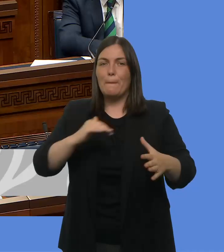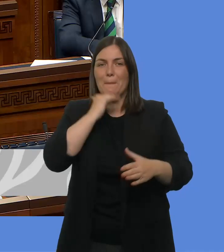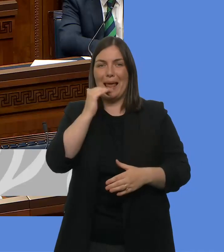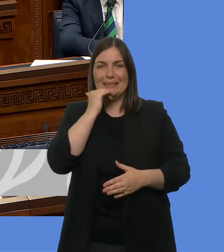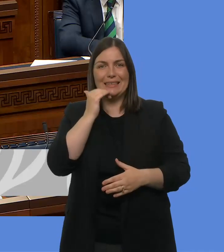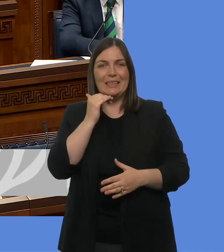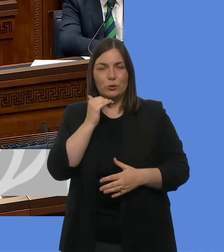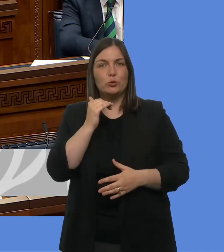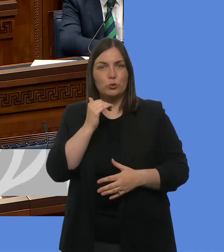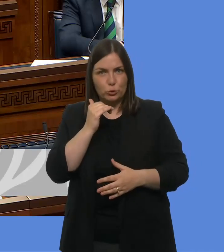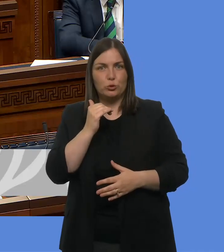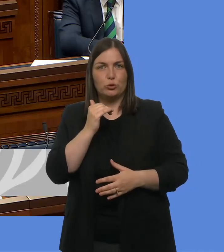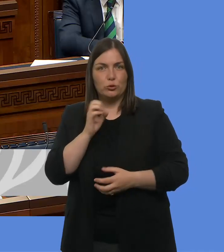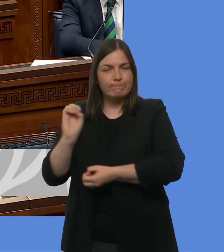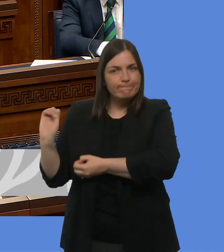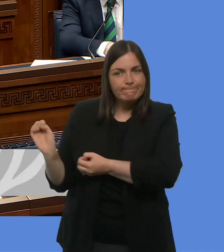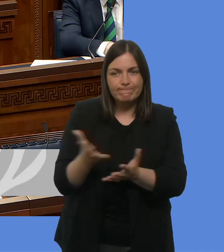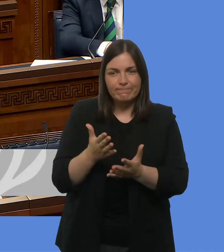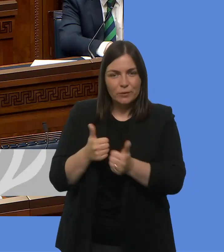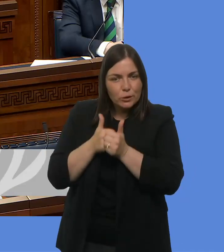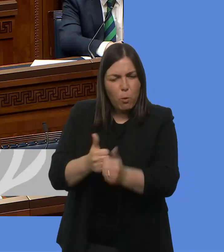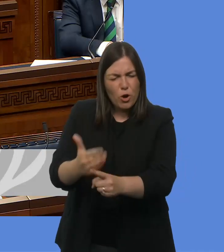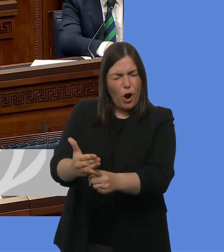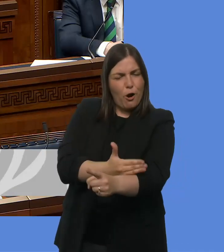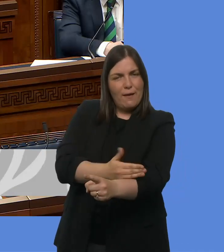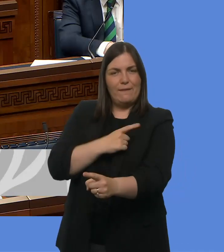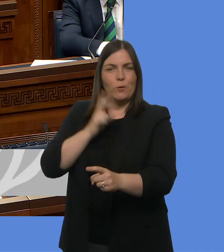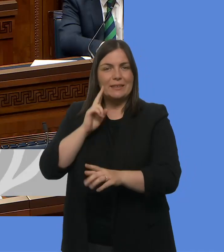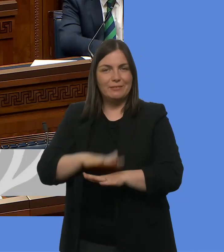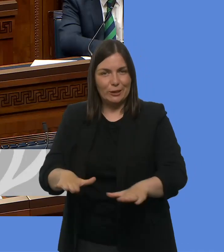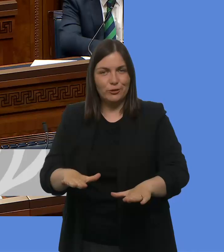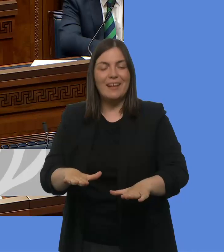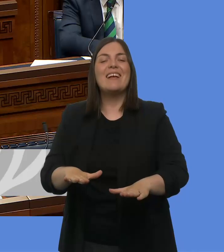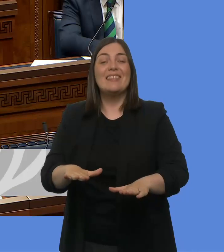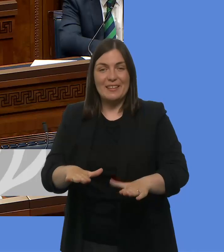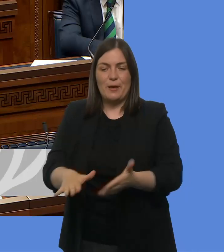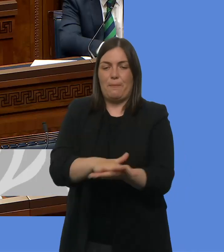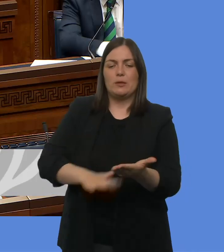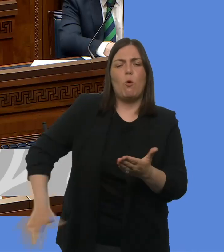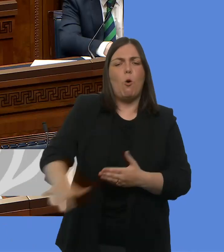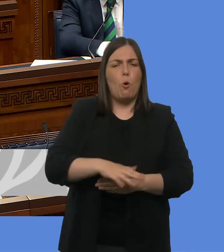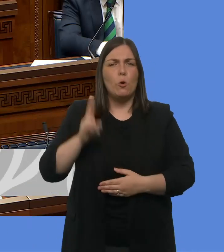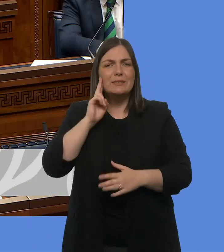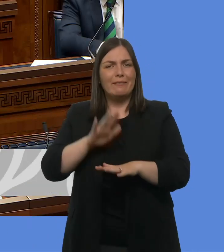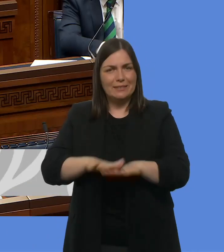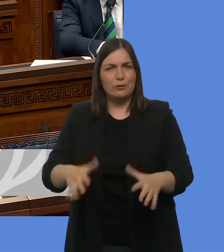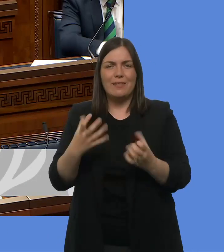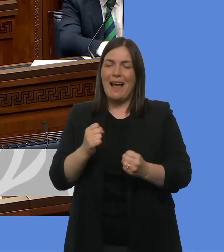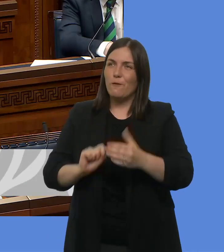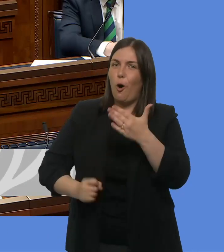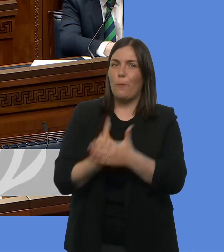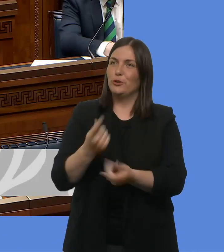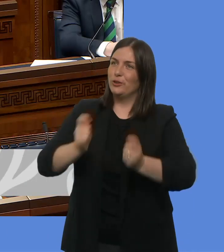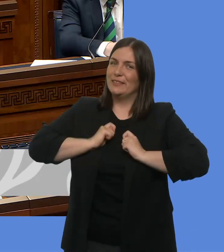early intervention for all deaf children. And only by taking these steps can we ensure that every deaf child has the opportunity to succeed